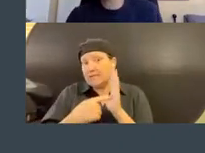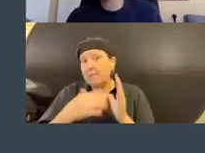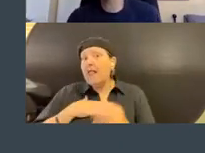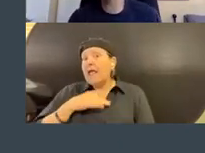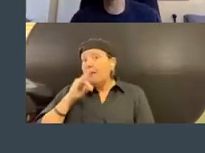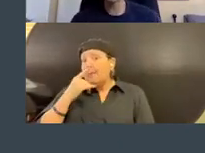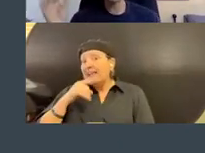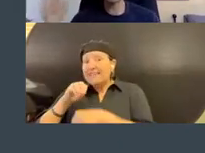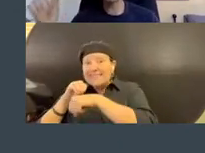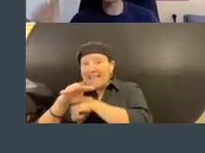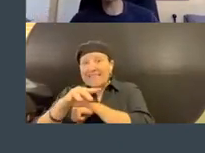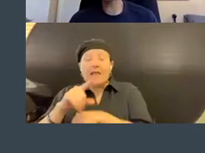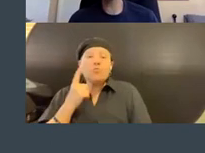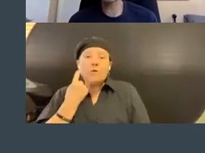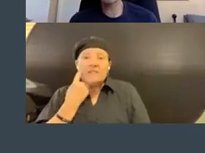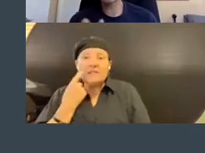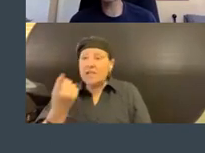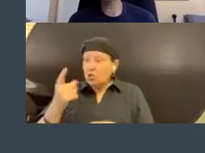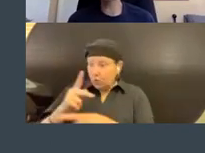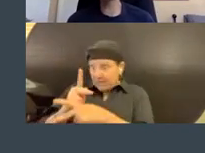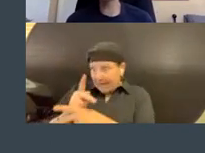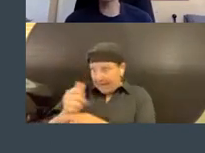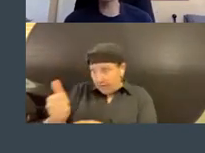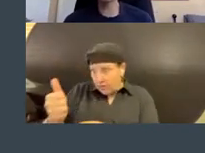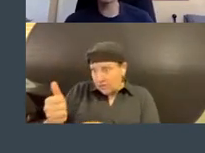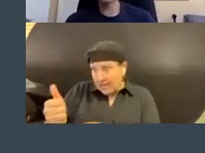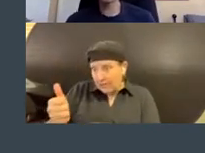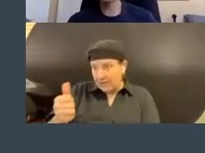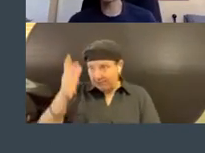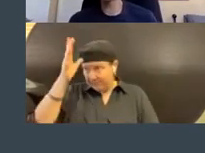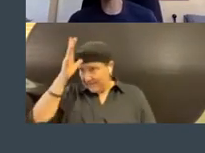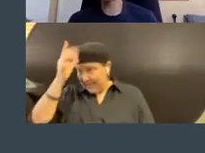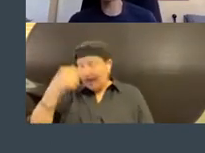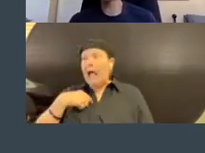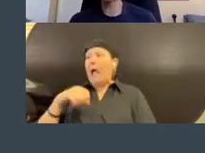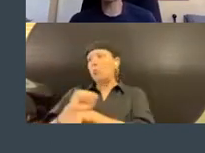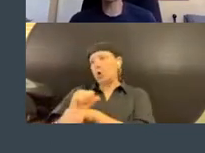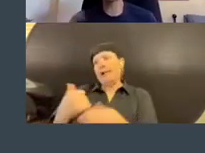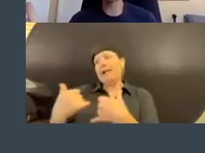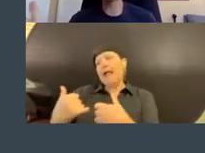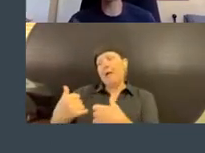said, you guys take care of yourselves because Dad's going to be working for a little bit. And so that would be a good